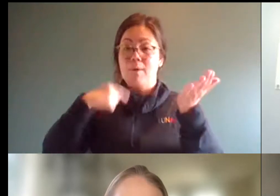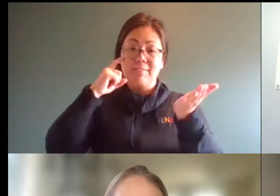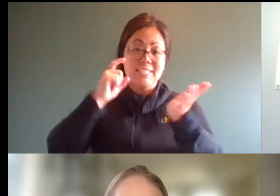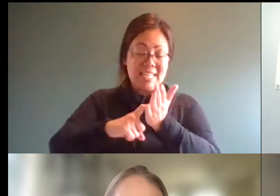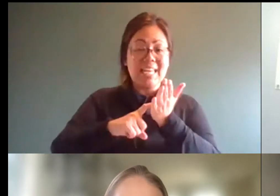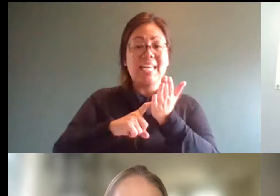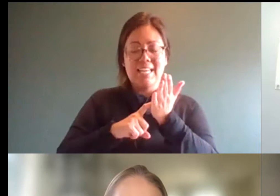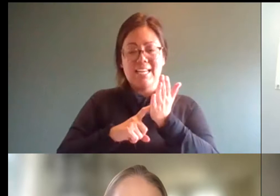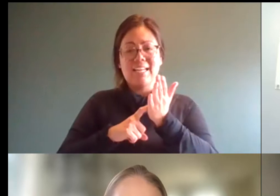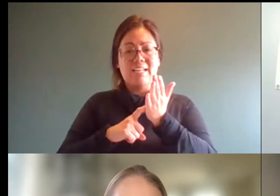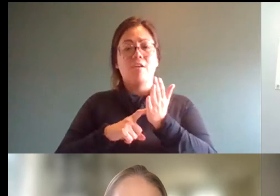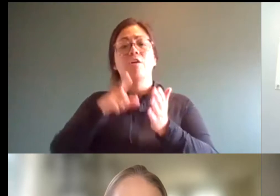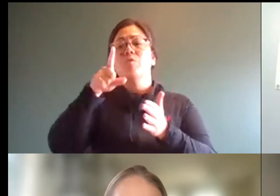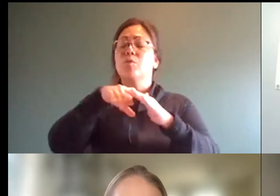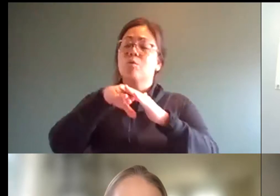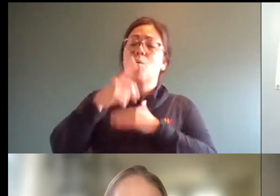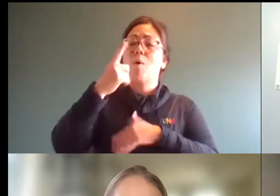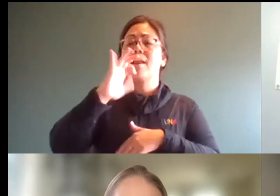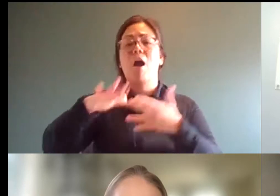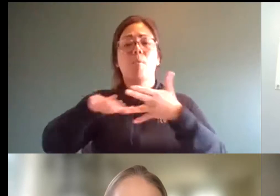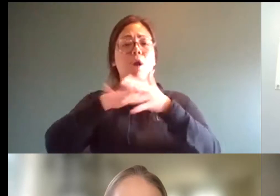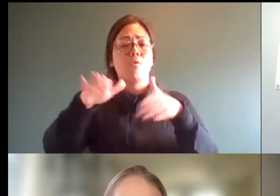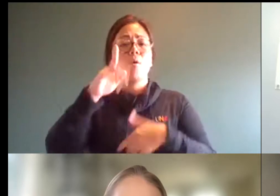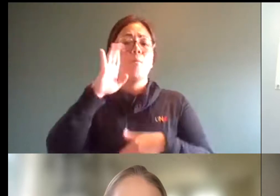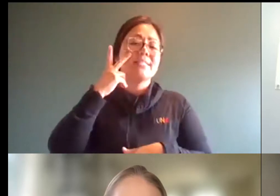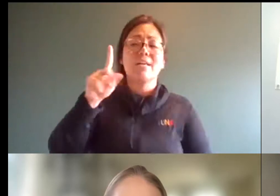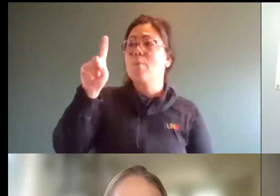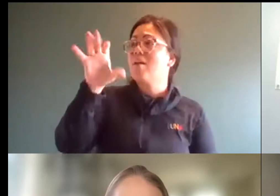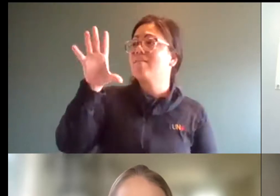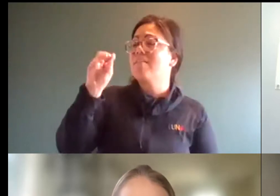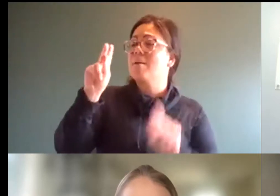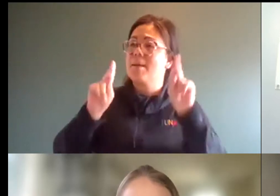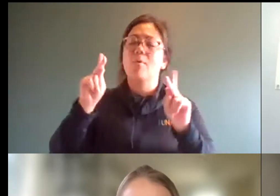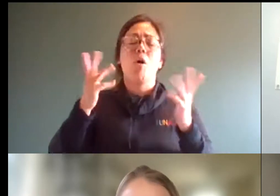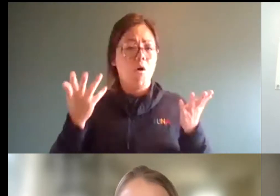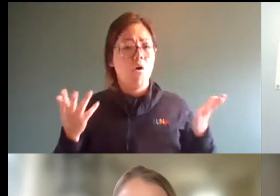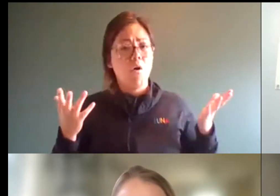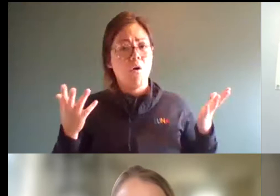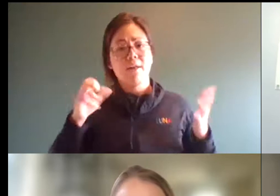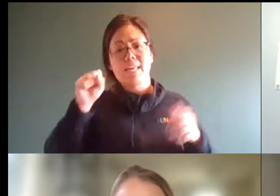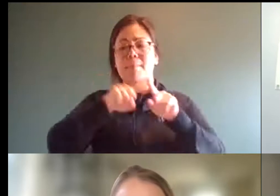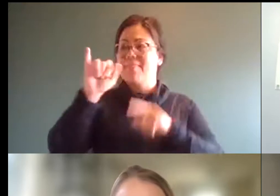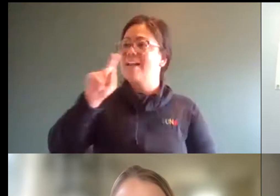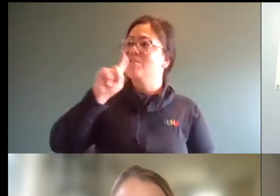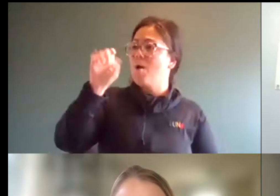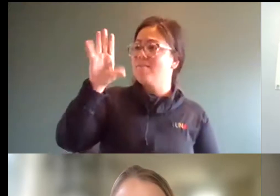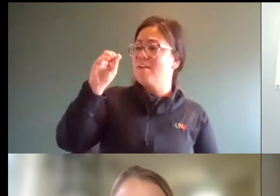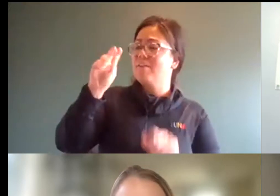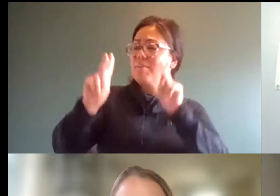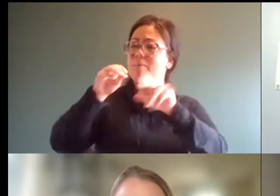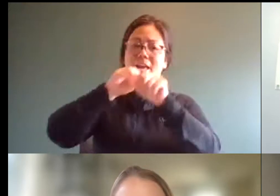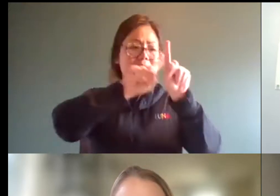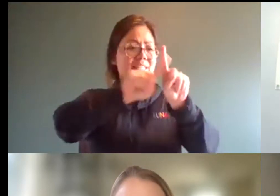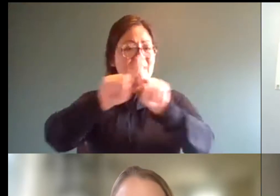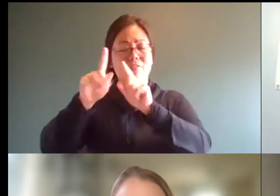when you go in one of our break rooms, you'll see 150 people, of course, spaced properly, but it's 150 people and 15 languages are